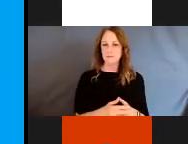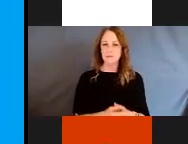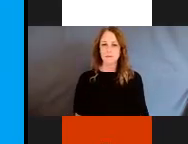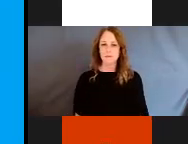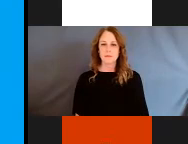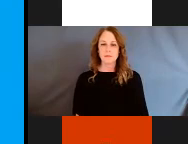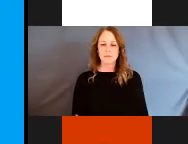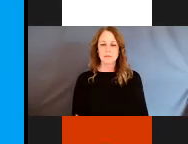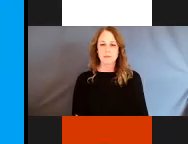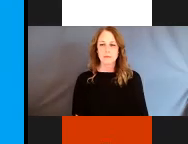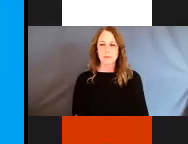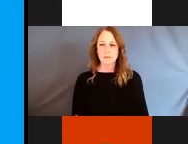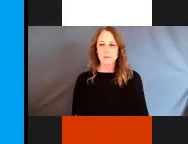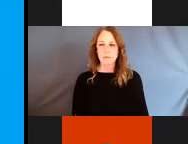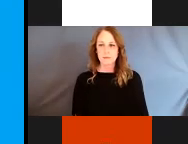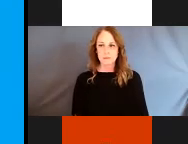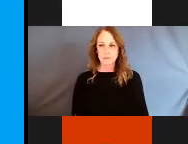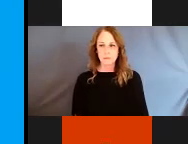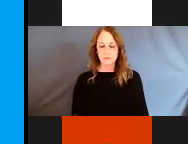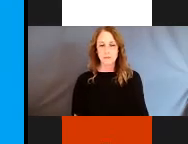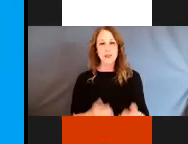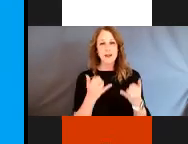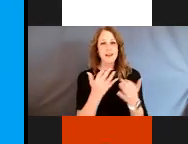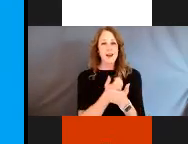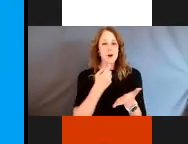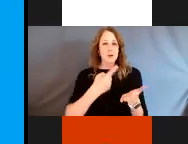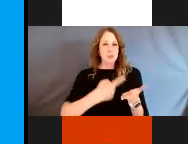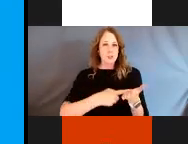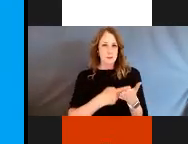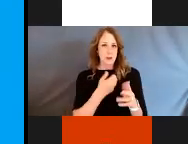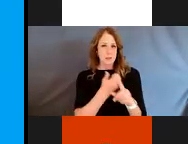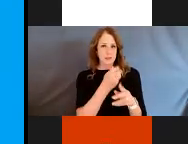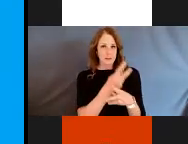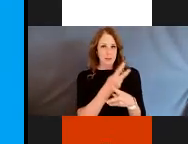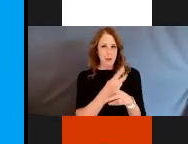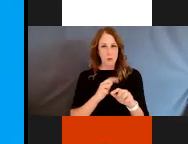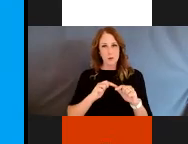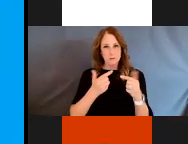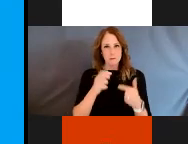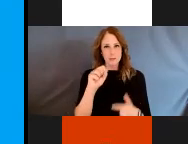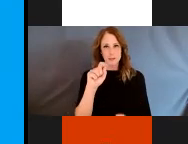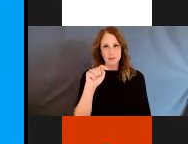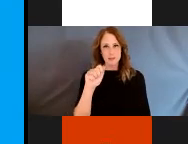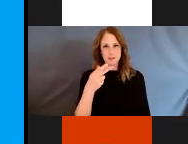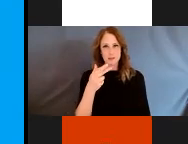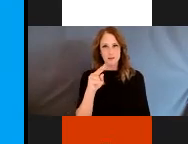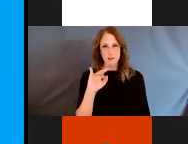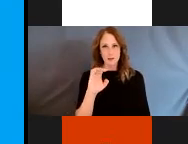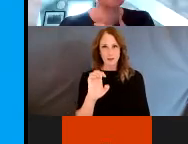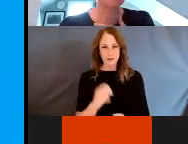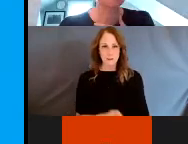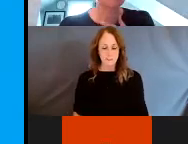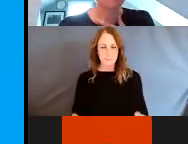All right, so now we're going to talk a little bit about self-care. I'm going to turn it back over to Stephanie. Next slide.